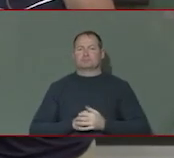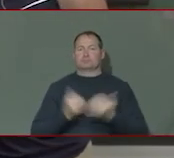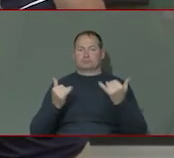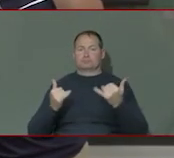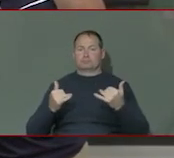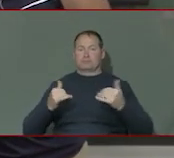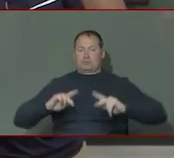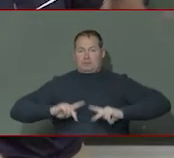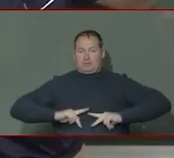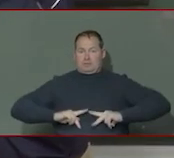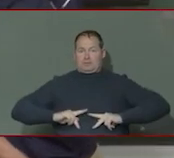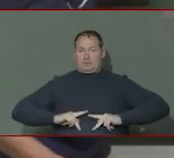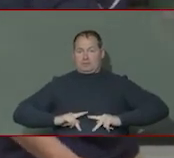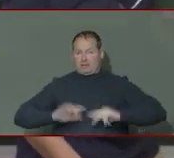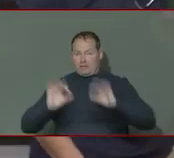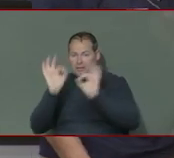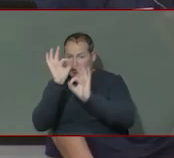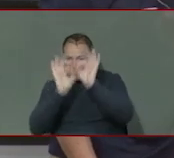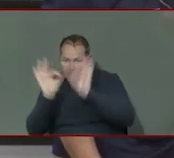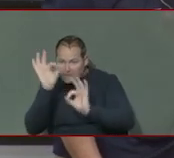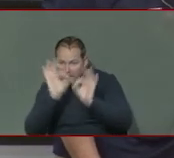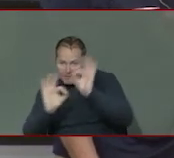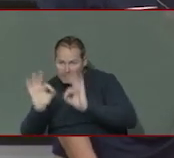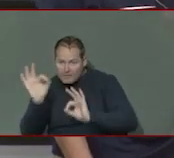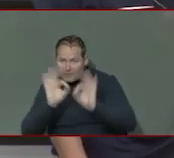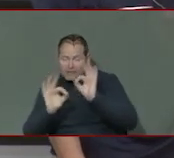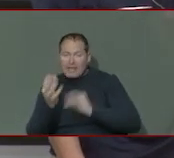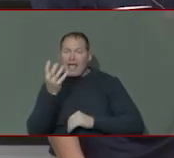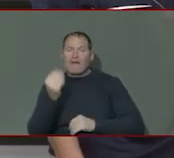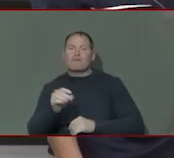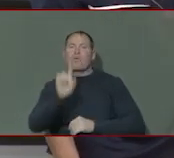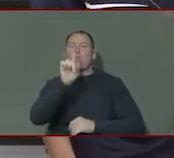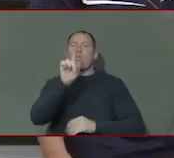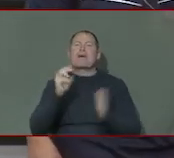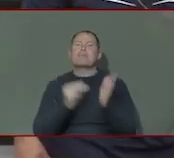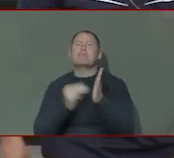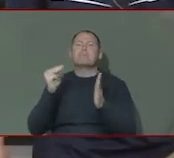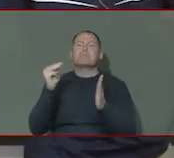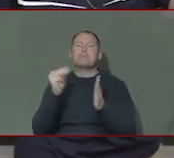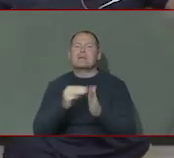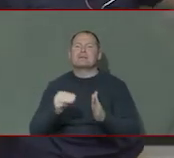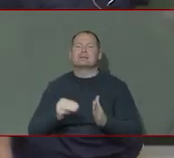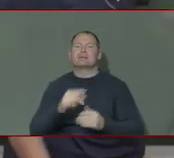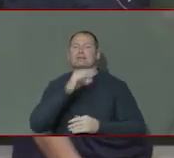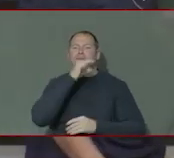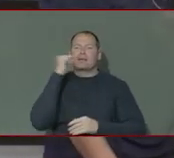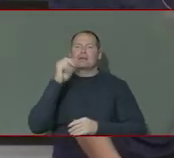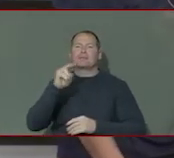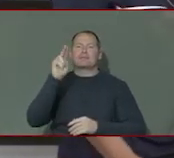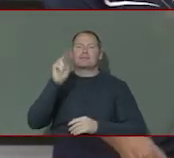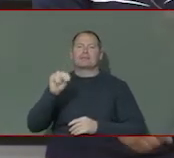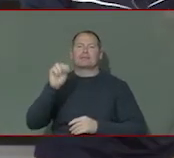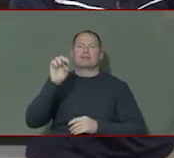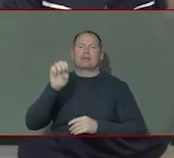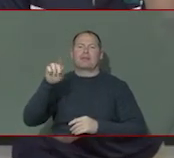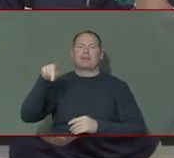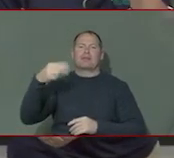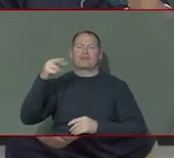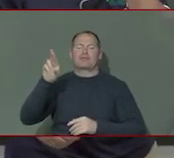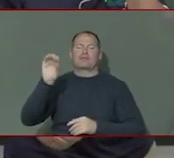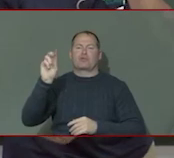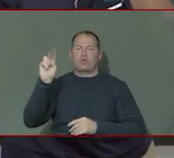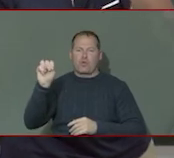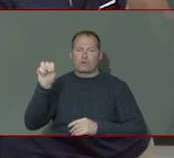get 1 million of these microscopic structures called nephrons. So you get doctors called nephrologists. They do a